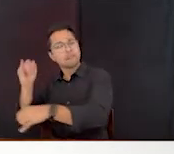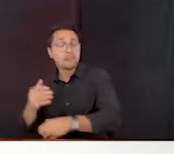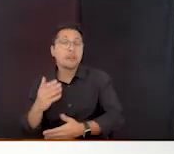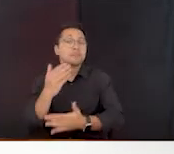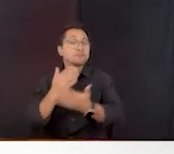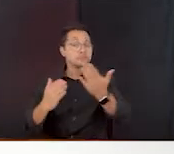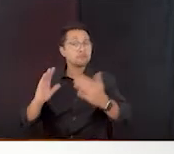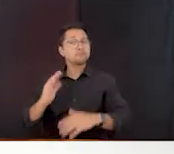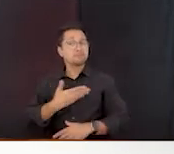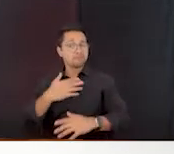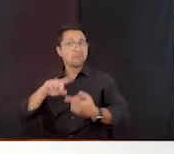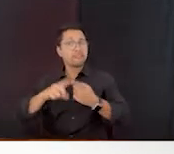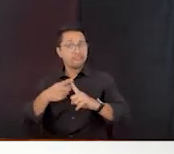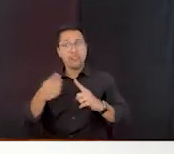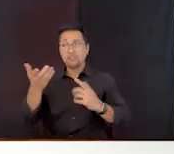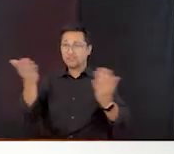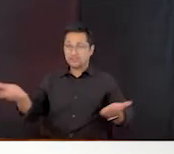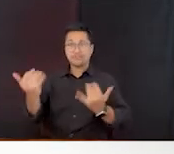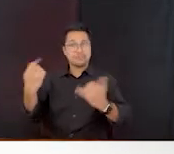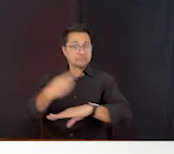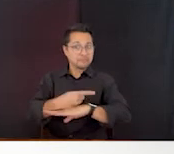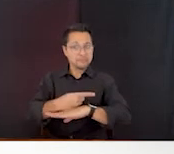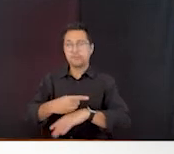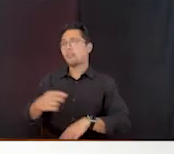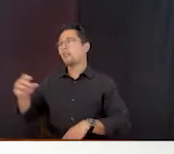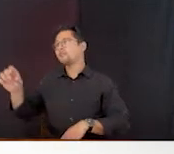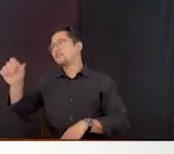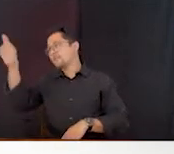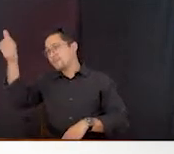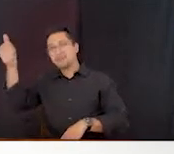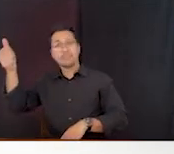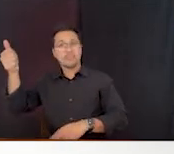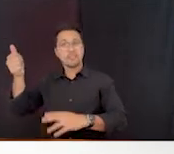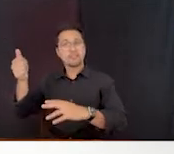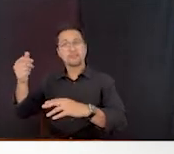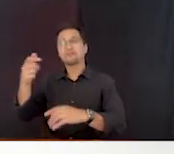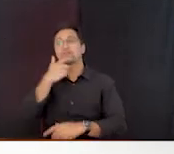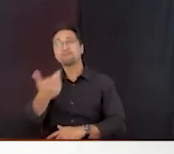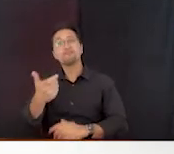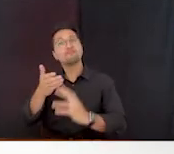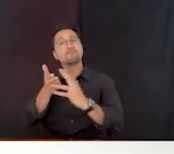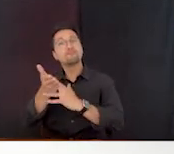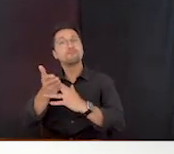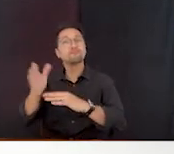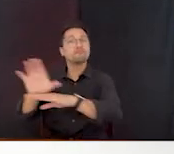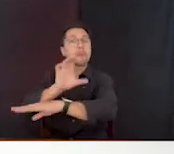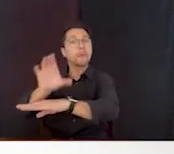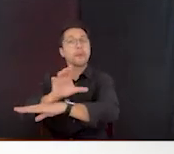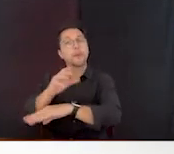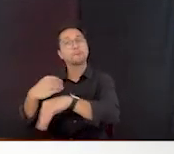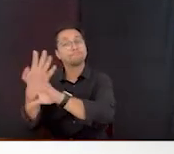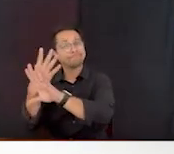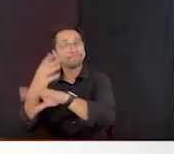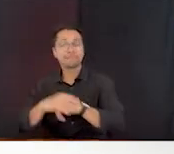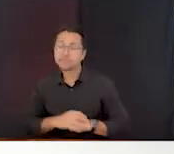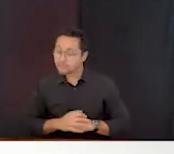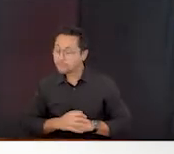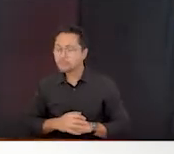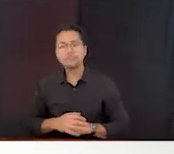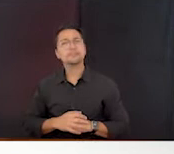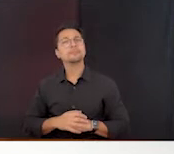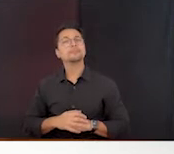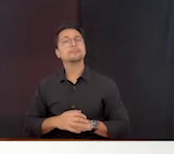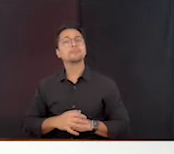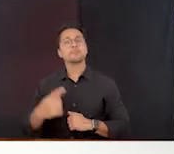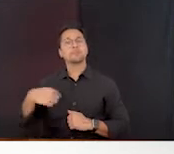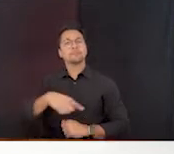and foster inclusion throughout the university community, both off and on campus. Some of our